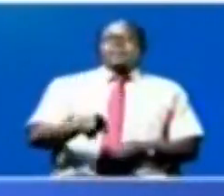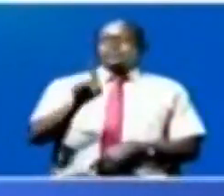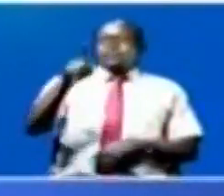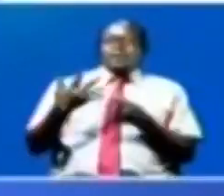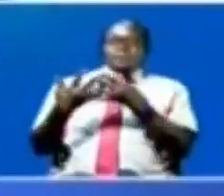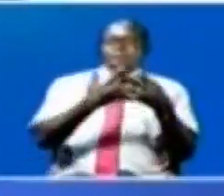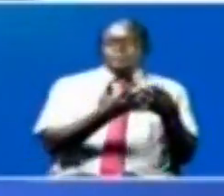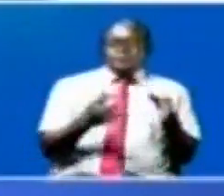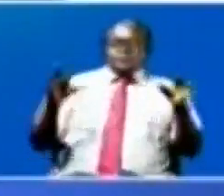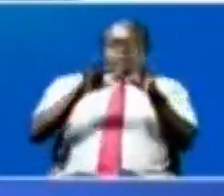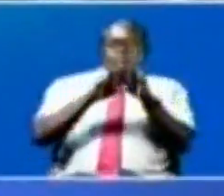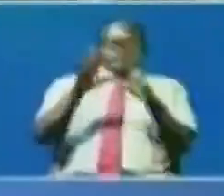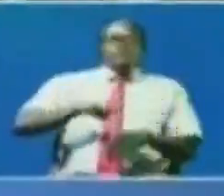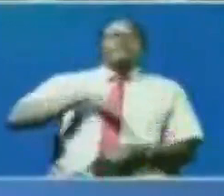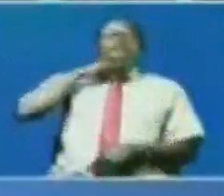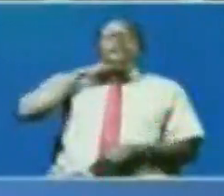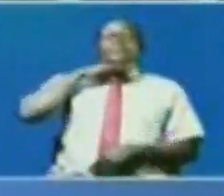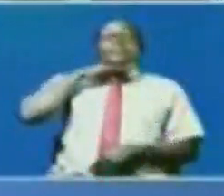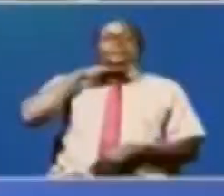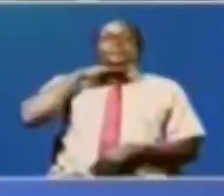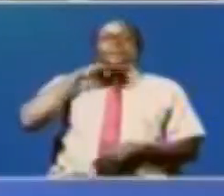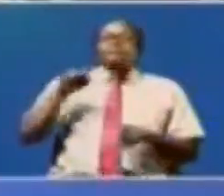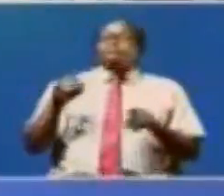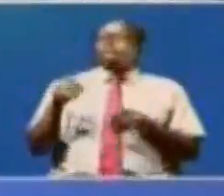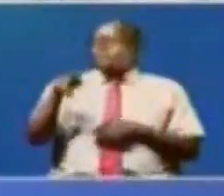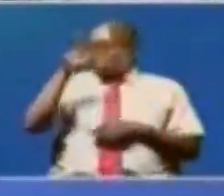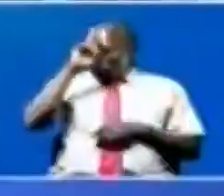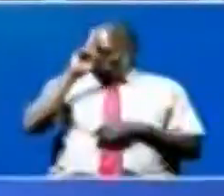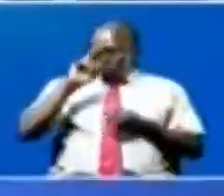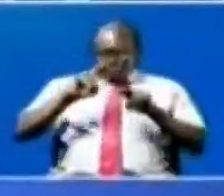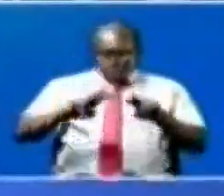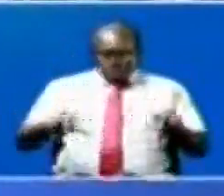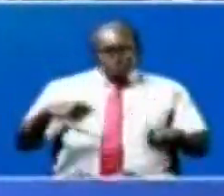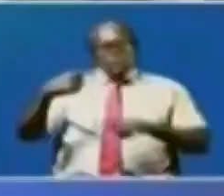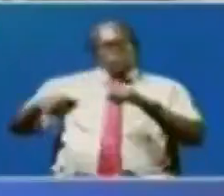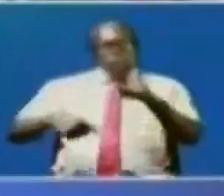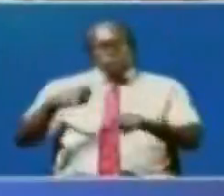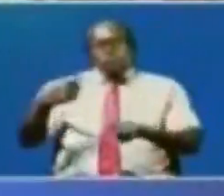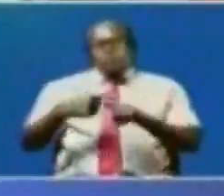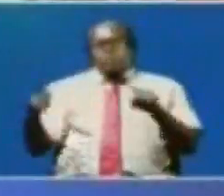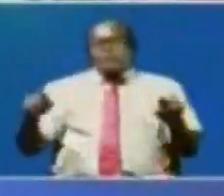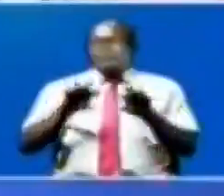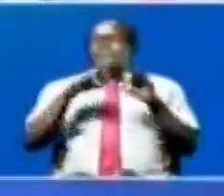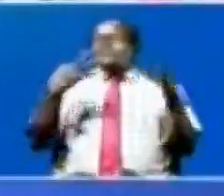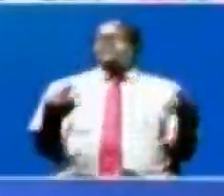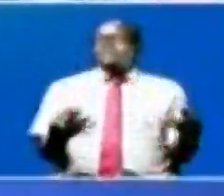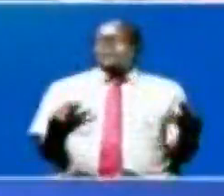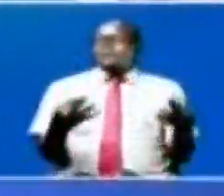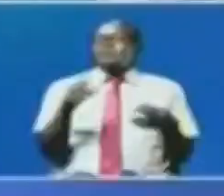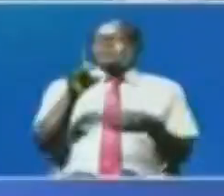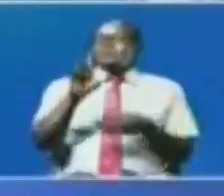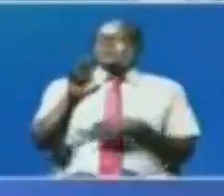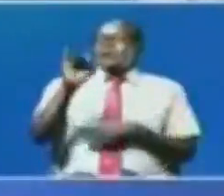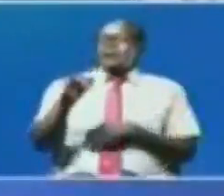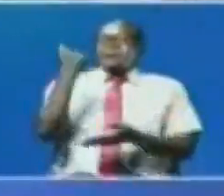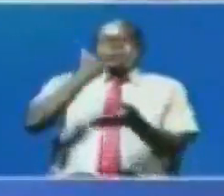been arrested in connection with the death, even as investigations continue. However, the family, DCI